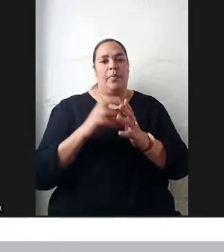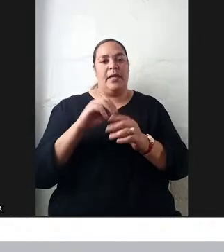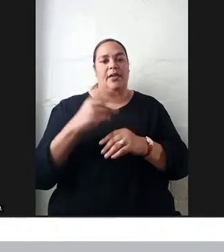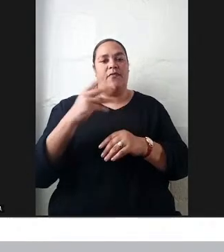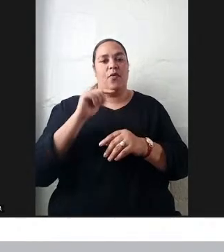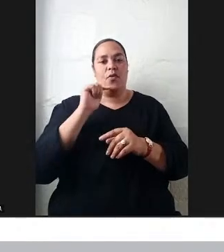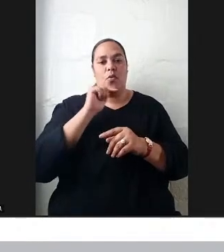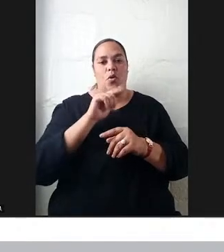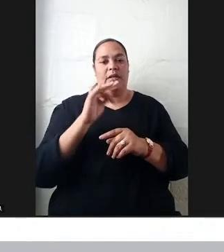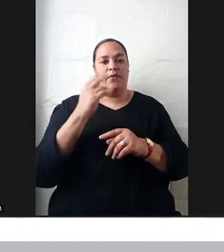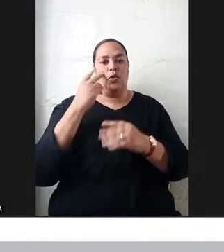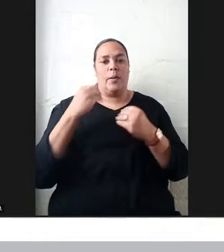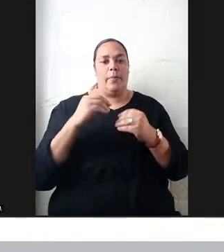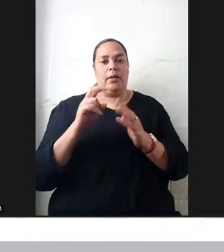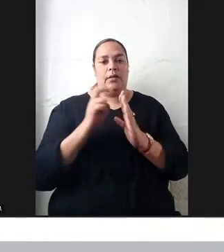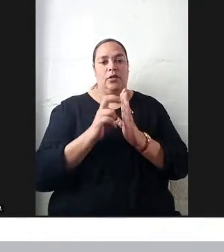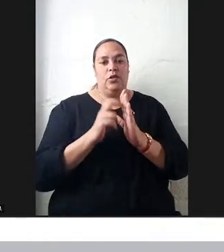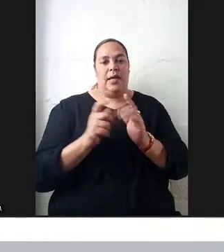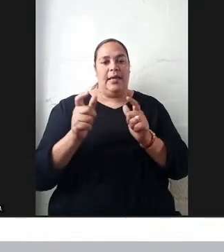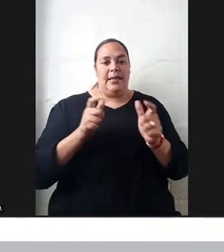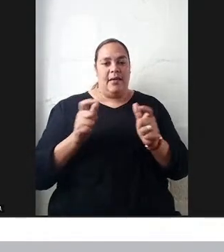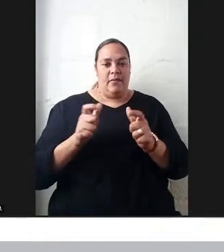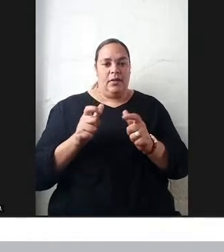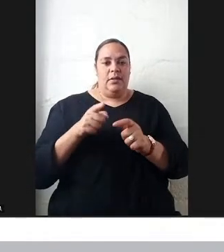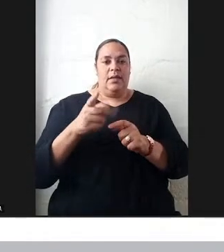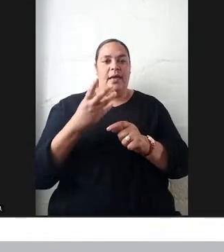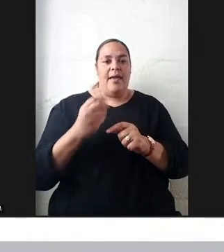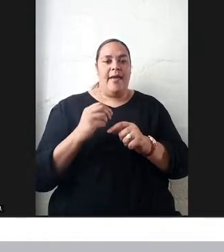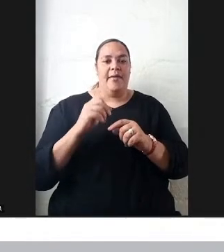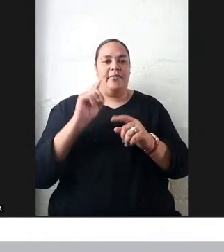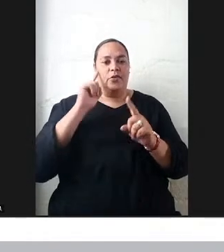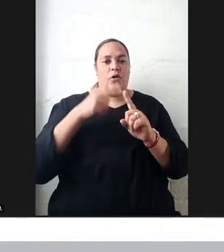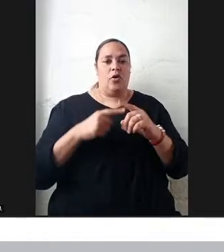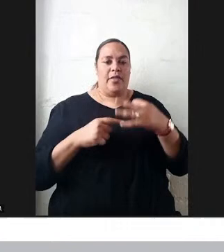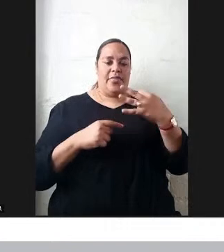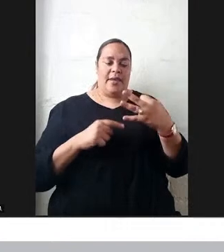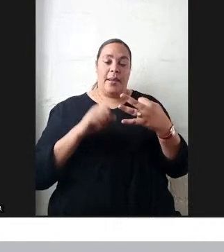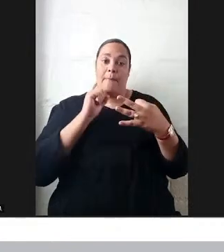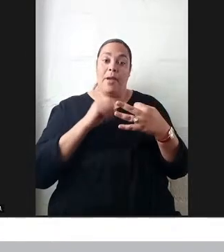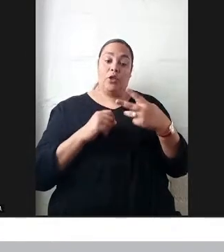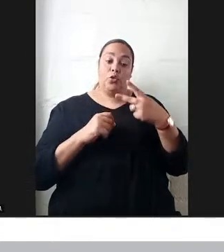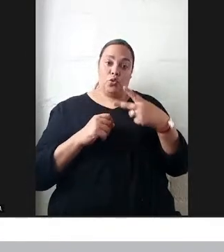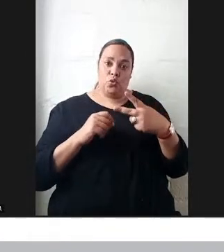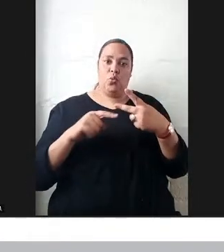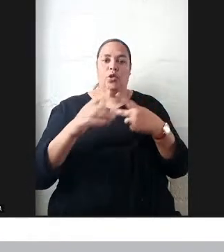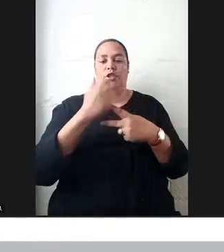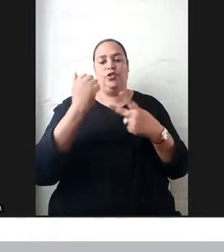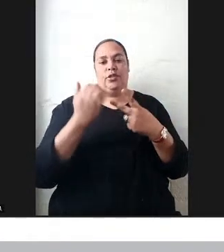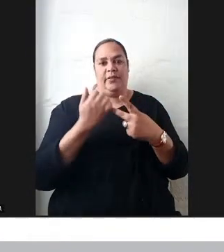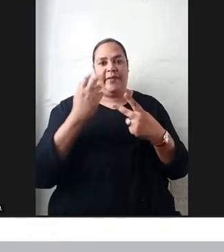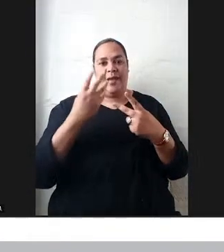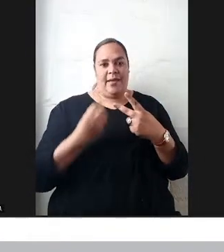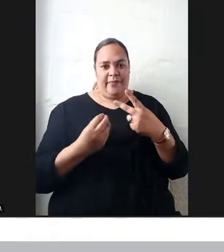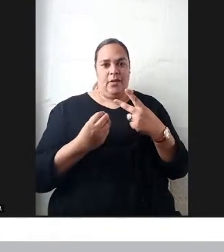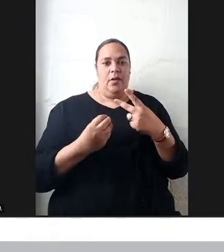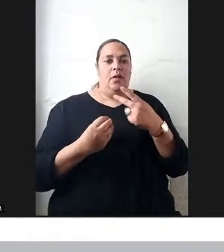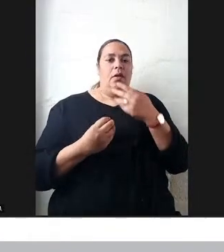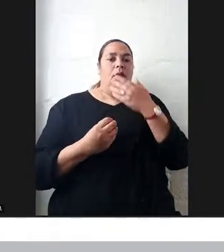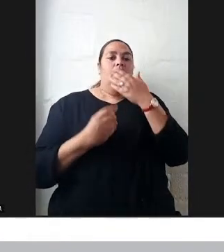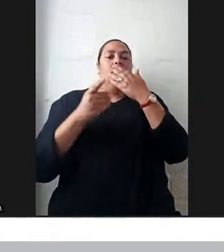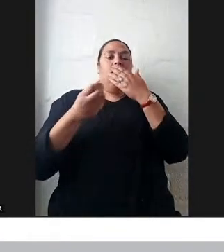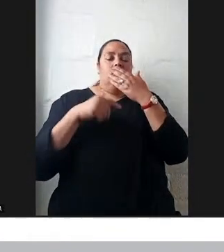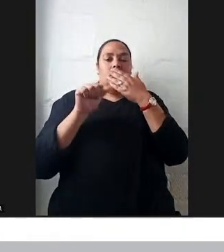at business regulation and governance, there was three targets, of which two was achieved. So two out of three would give us the